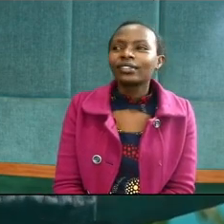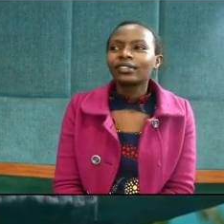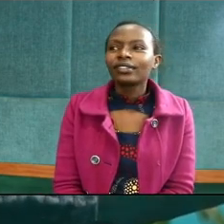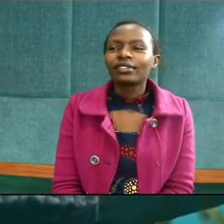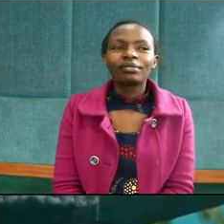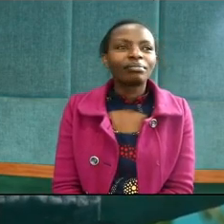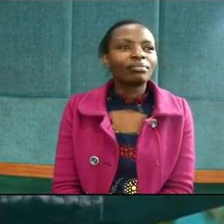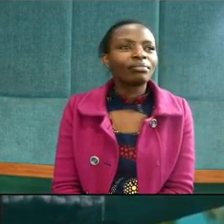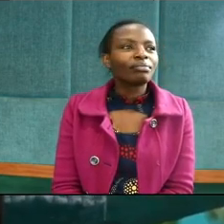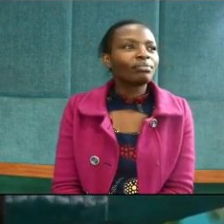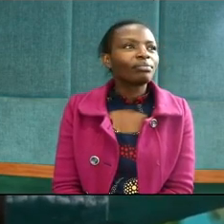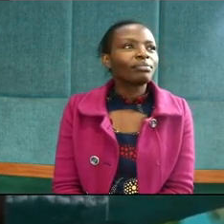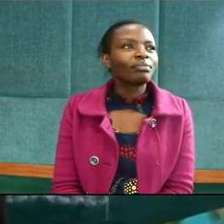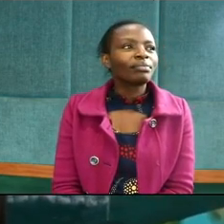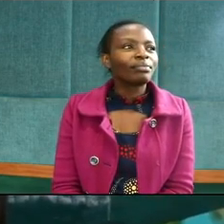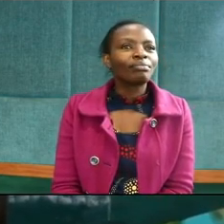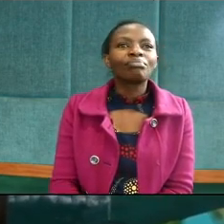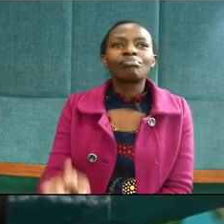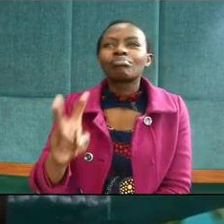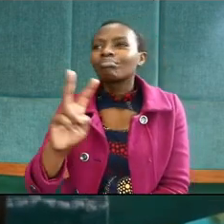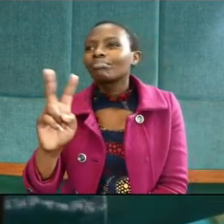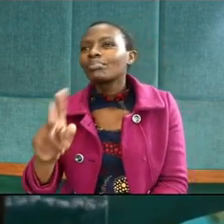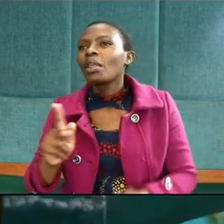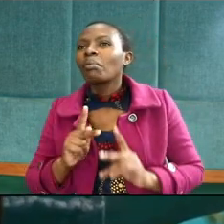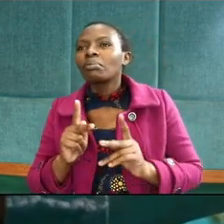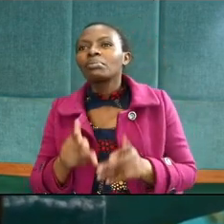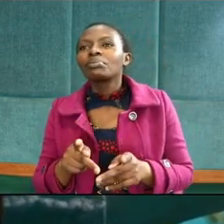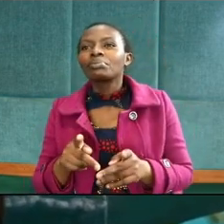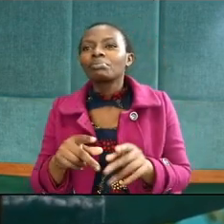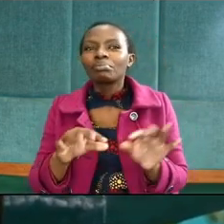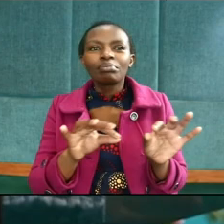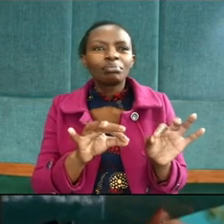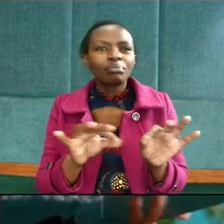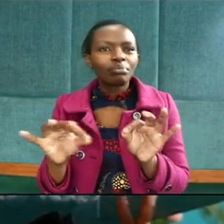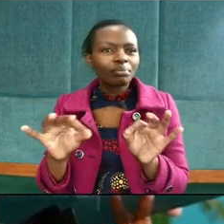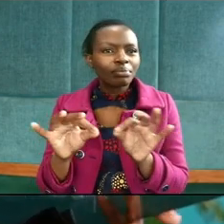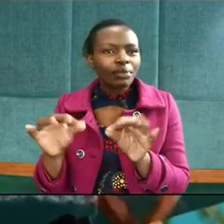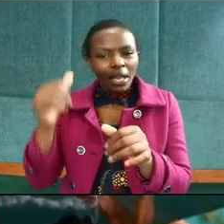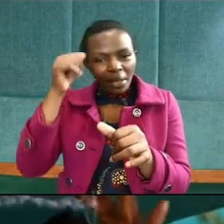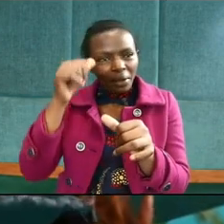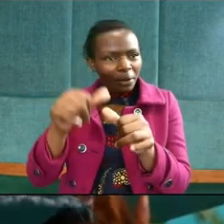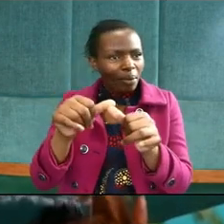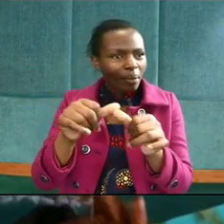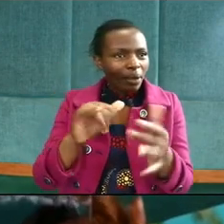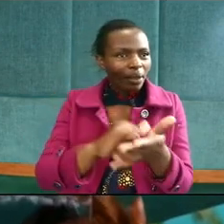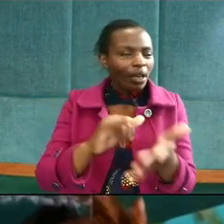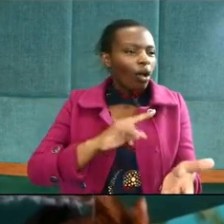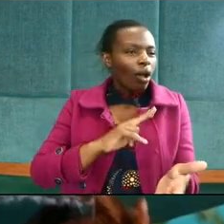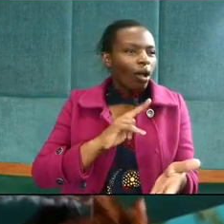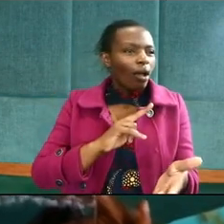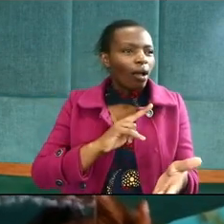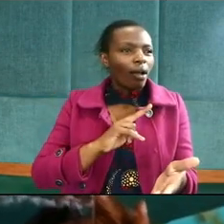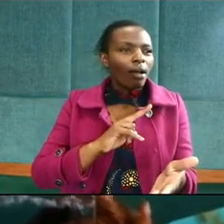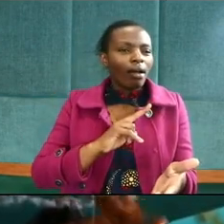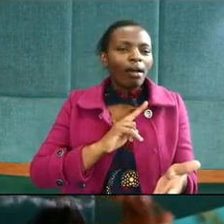I can see some movements. Yes, please. But you should remember what we read.